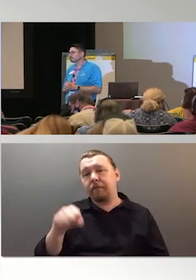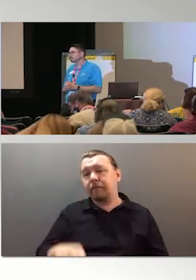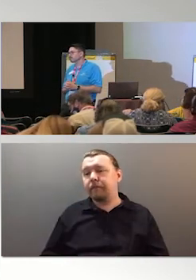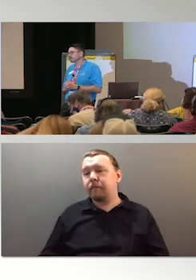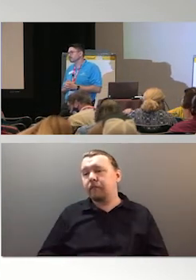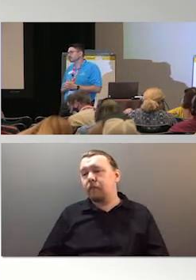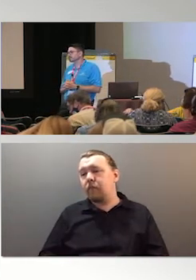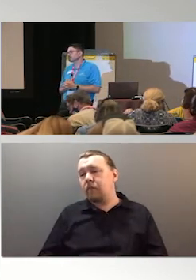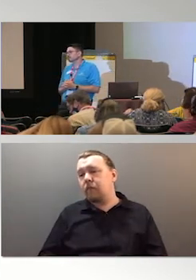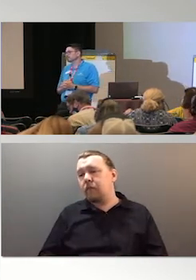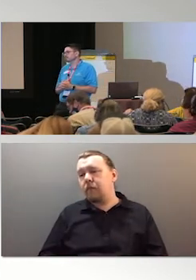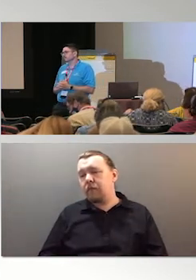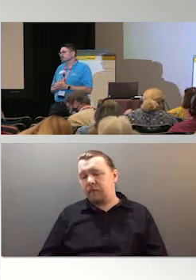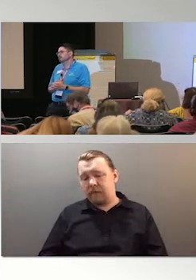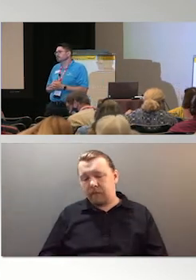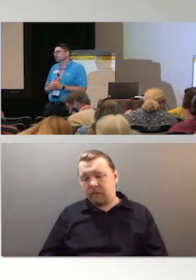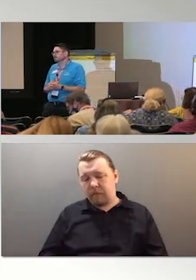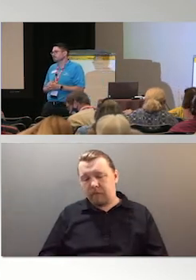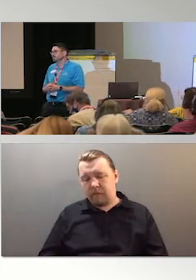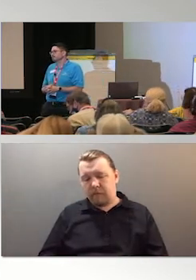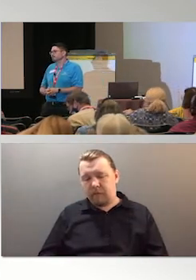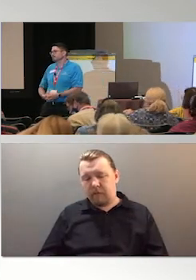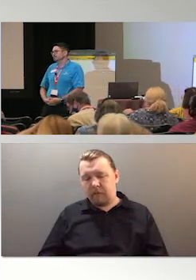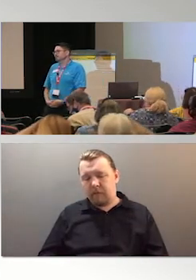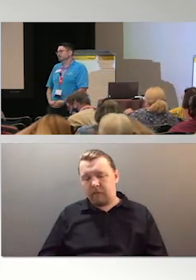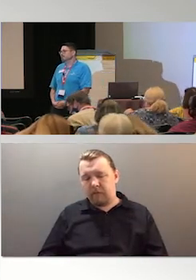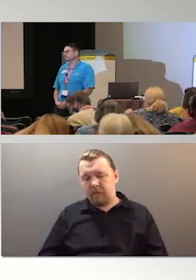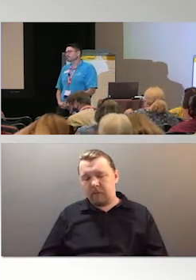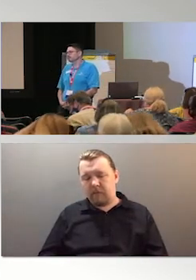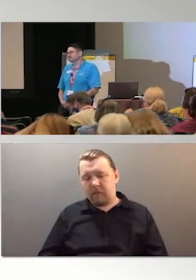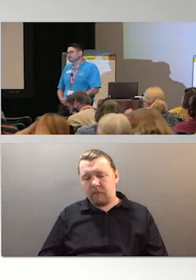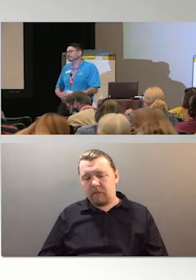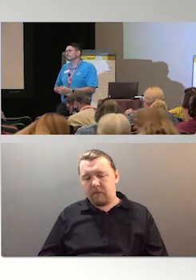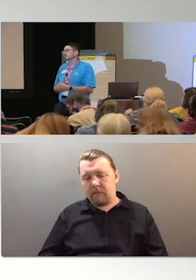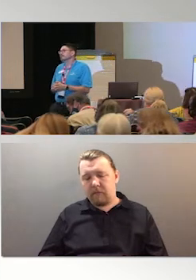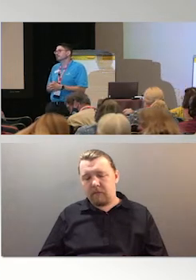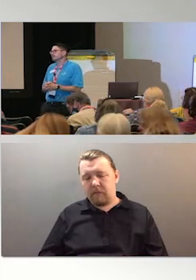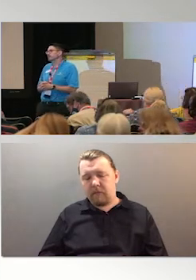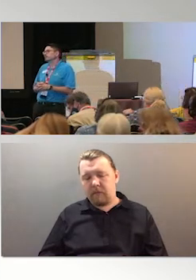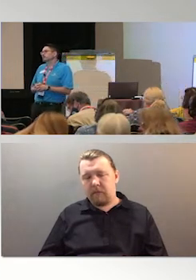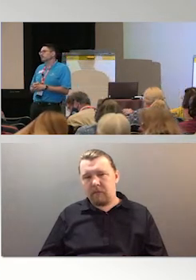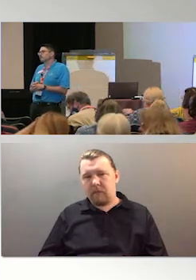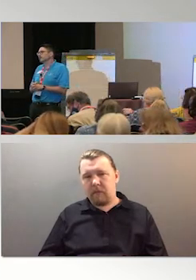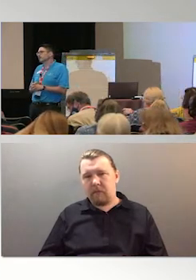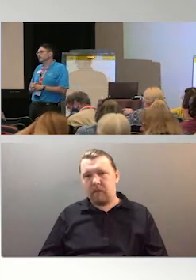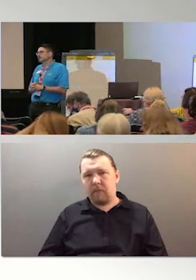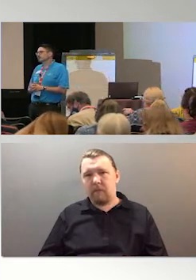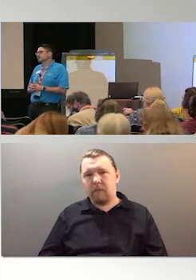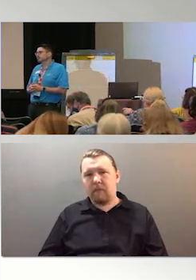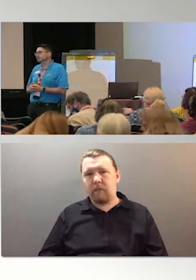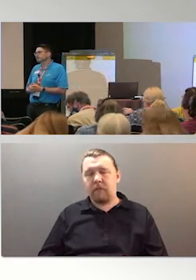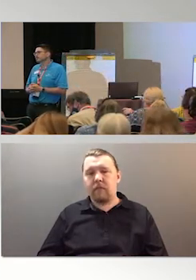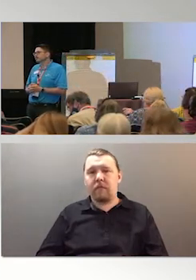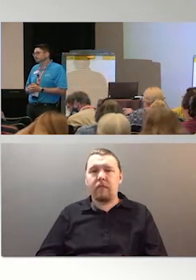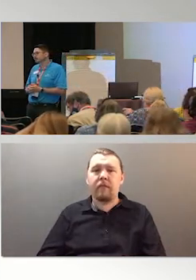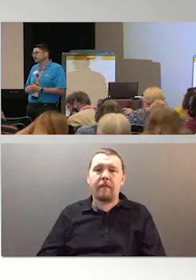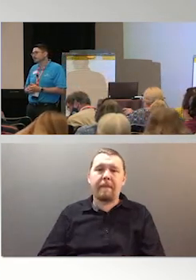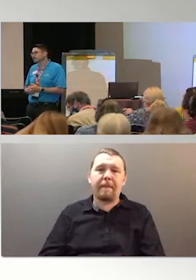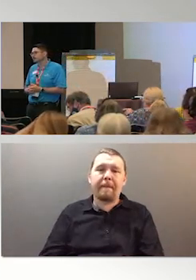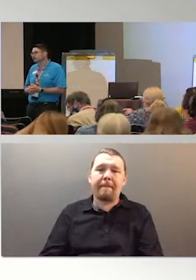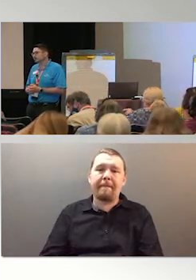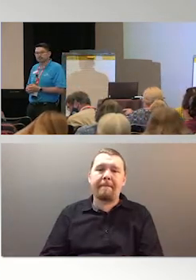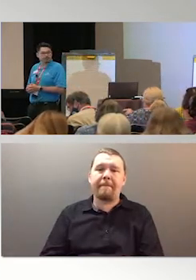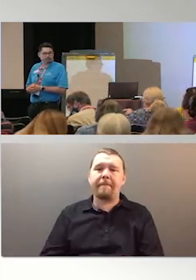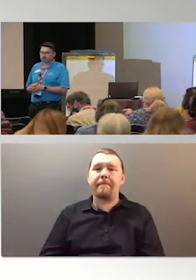if the person is after 55, there might be some kind of Medicaid impact, but I thought there was a new law in place